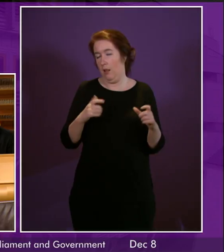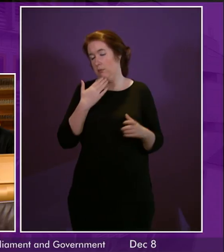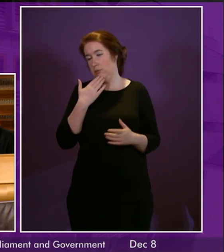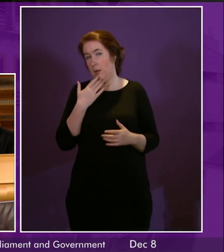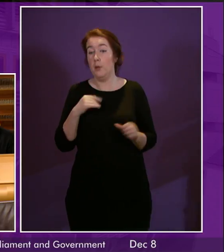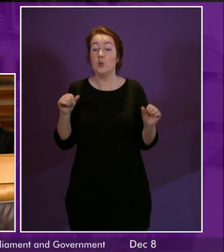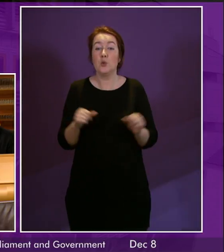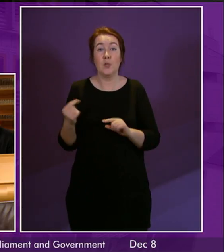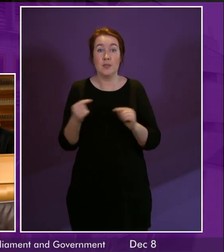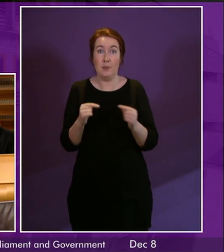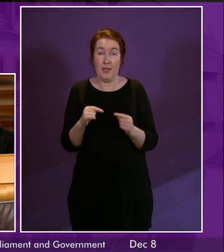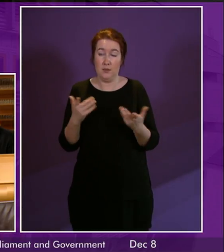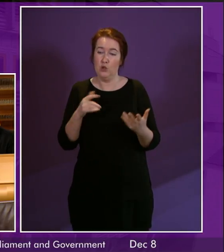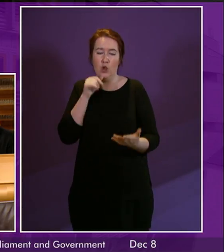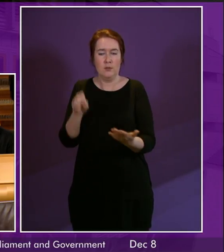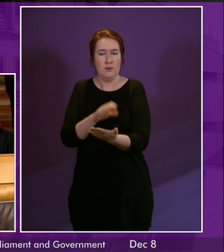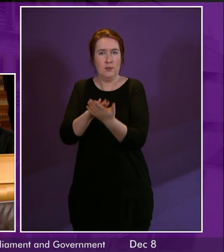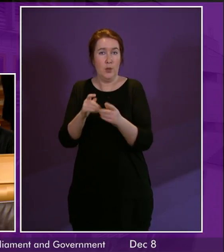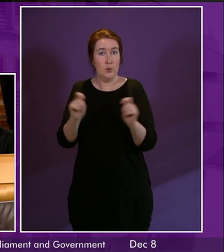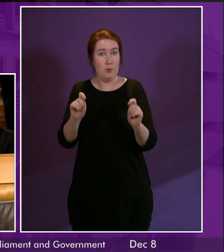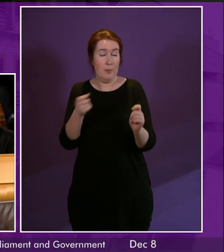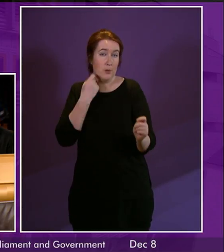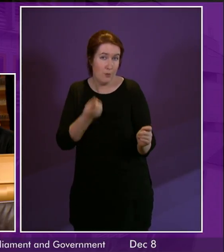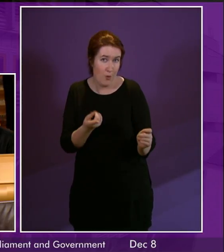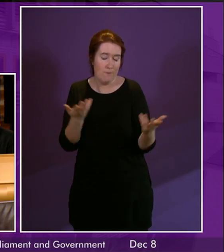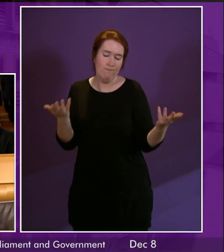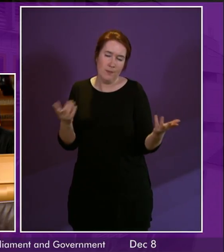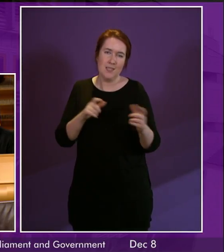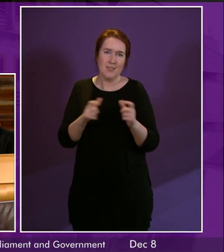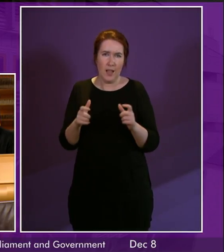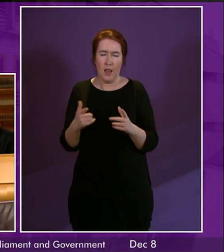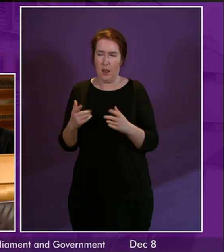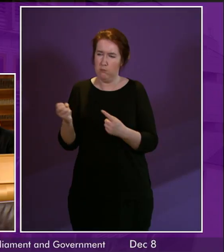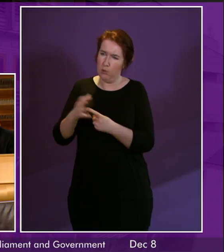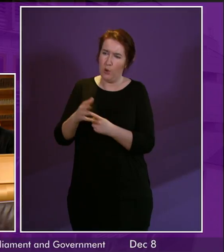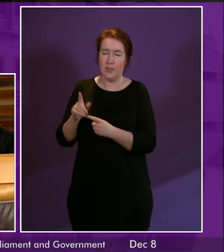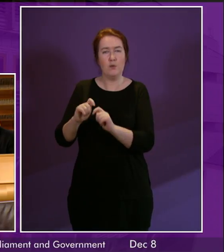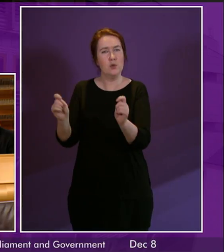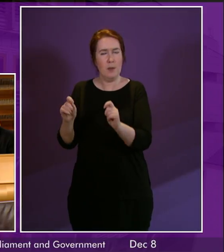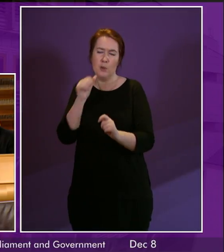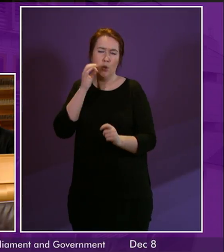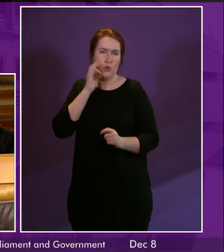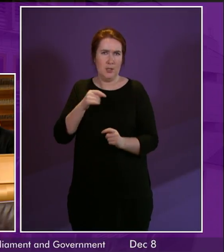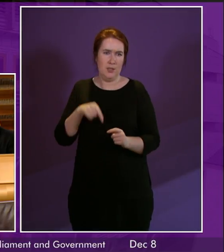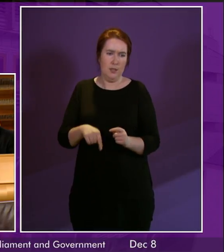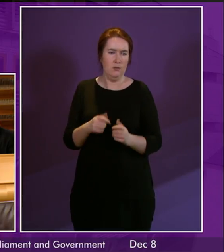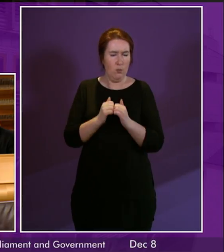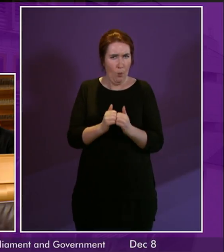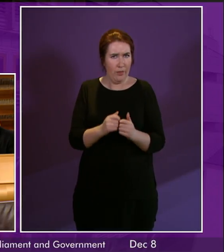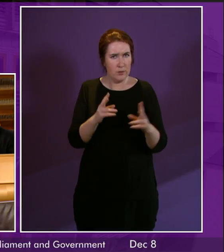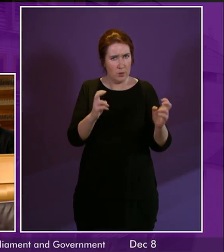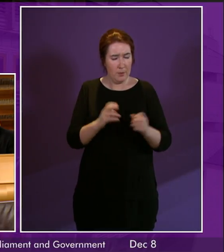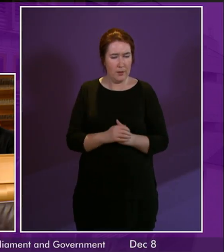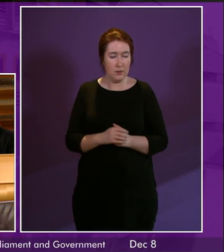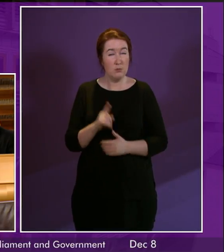evening somehow escapes the attention of tomorrow's front pages, this is more a reflection of the peculiar priorities of the press than it is of the merits of the matter. For the